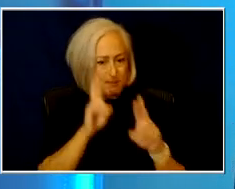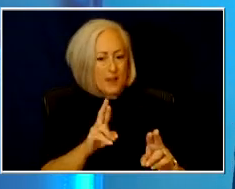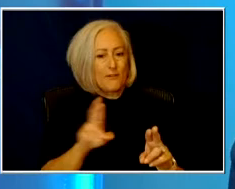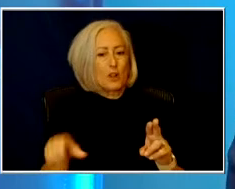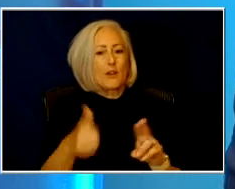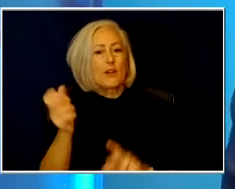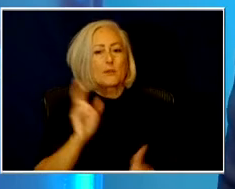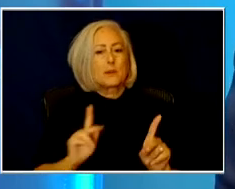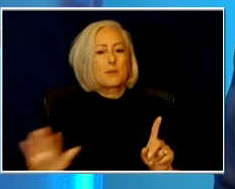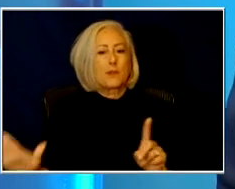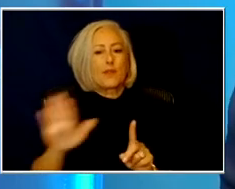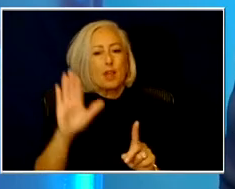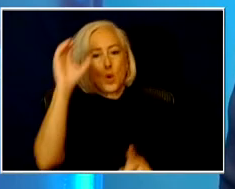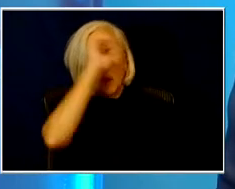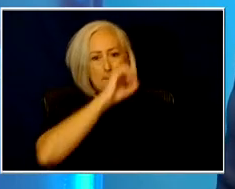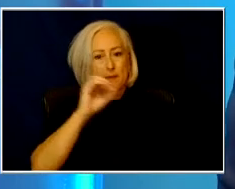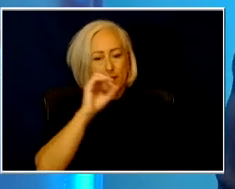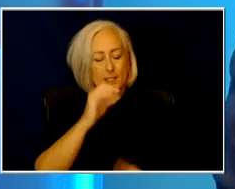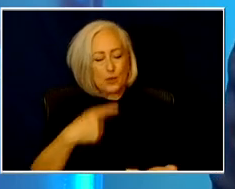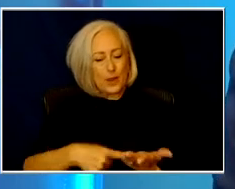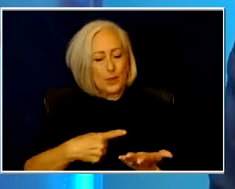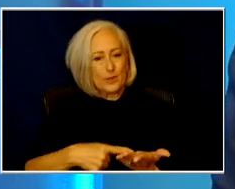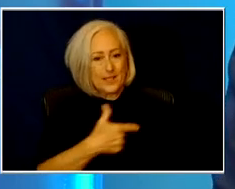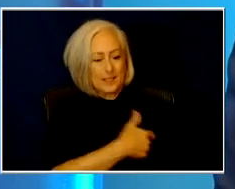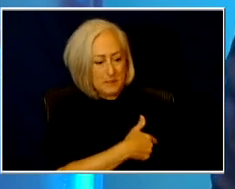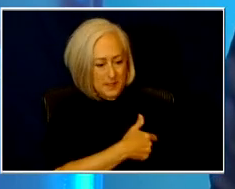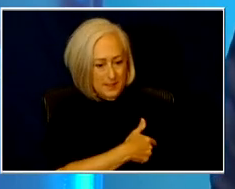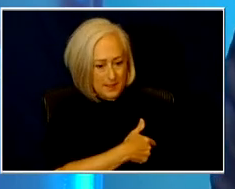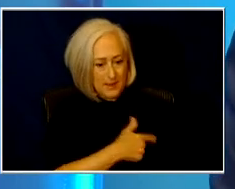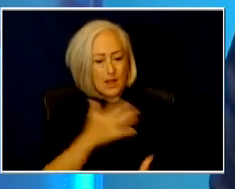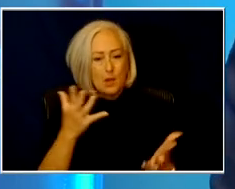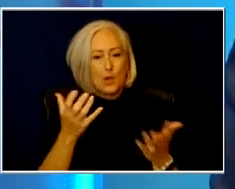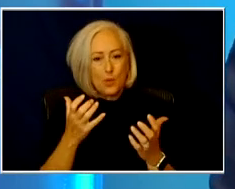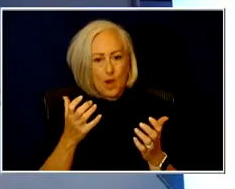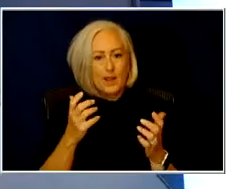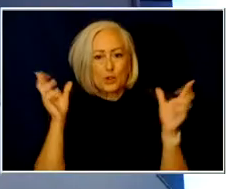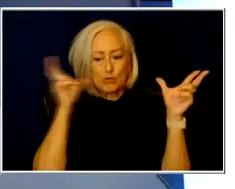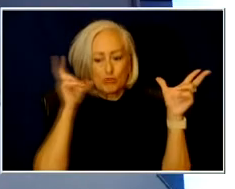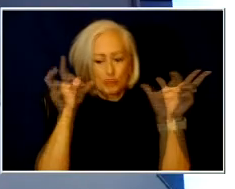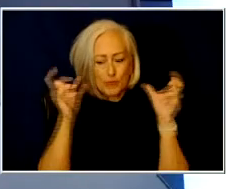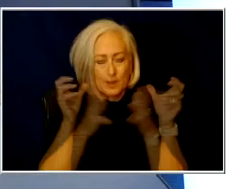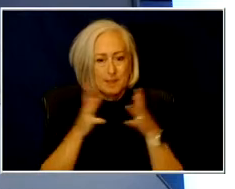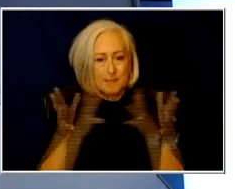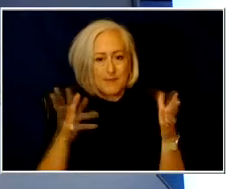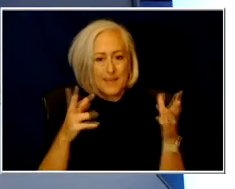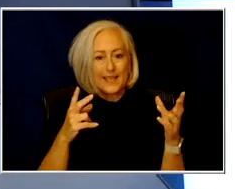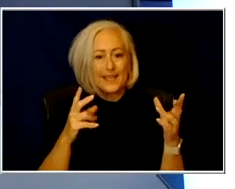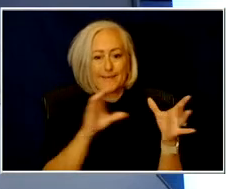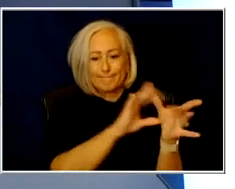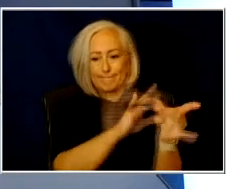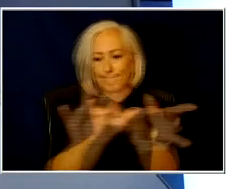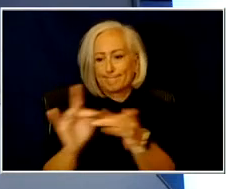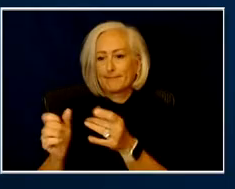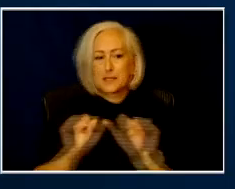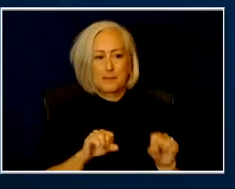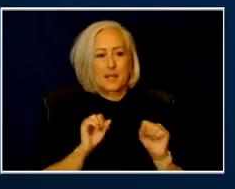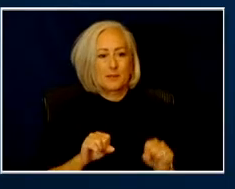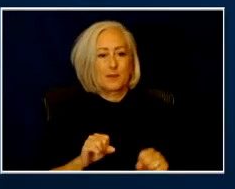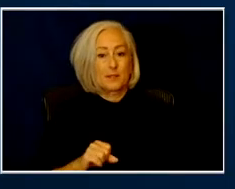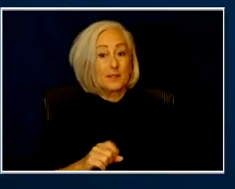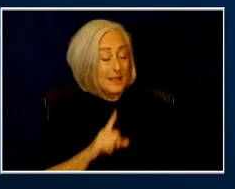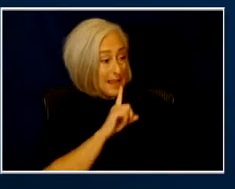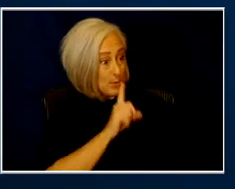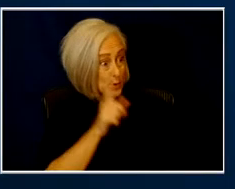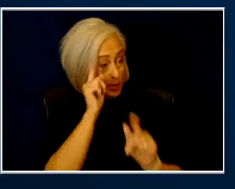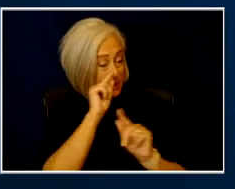vaccines to try to get as many voices heard and get as many people as we can vaccinated glad you brought that up because I was really surprised to hear